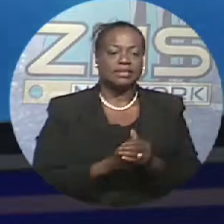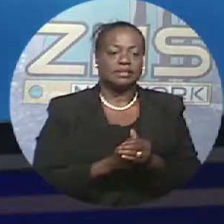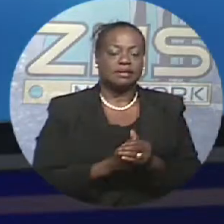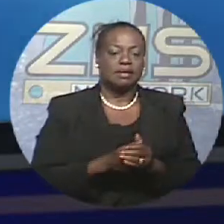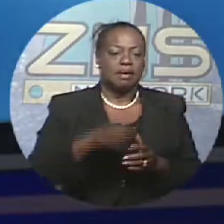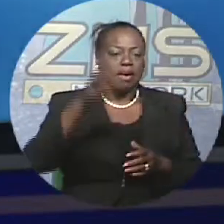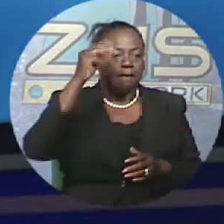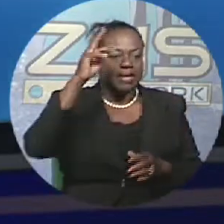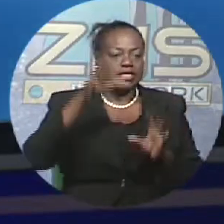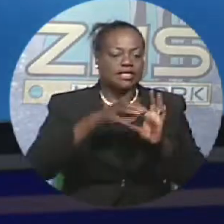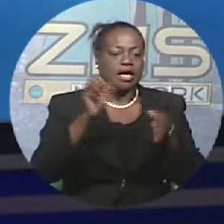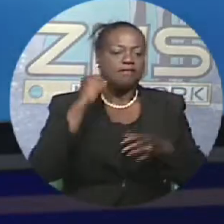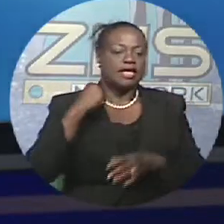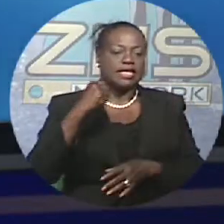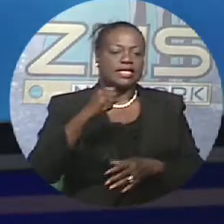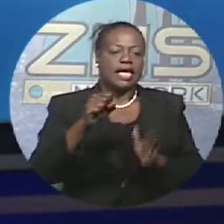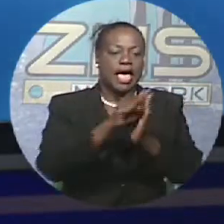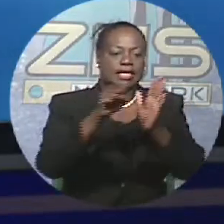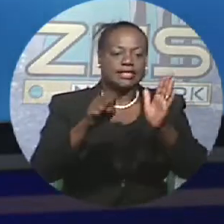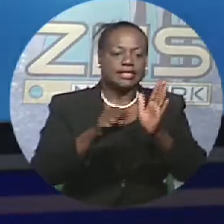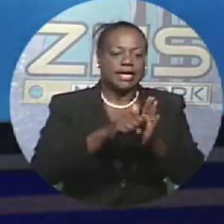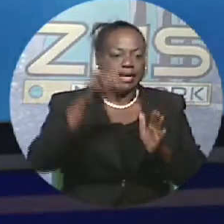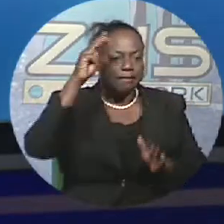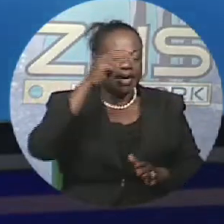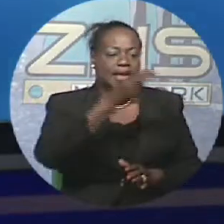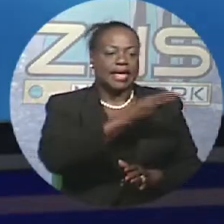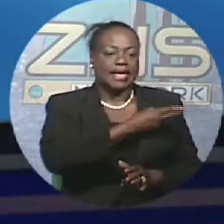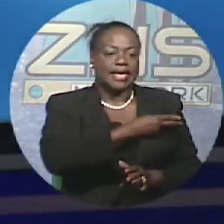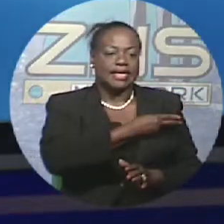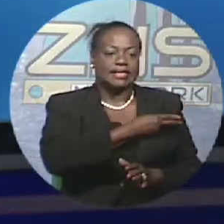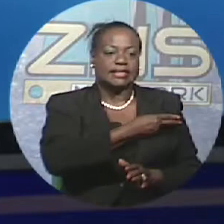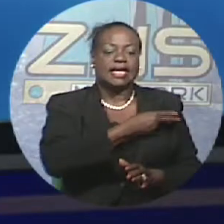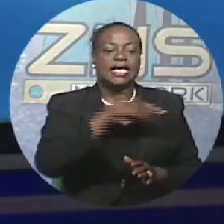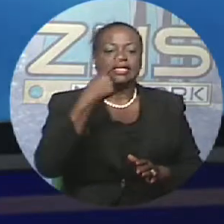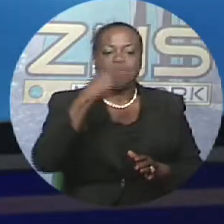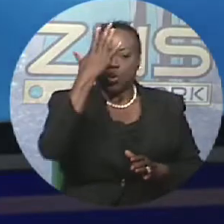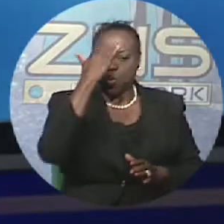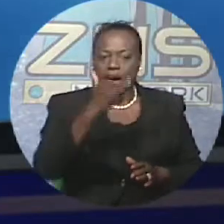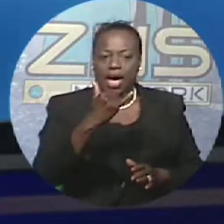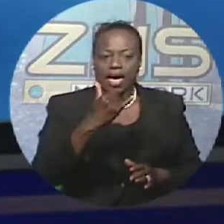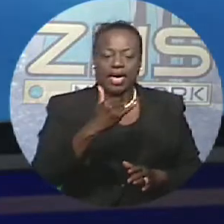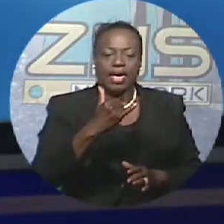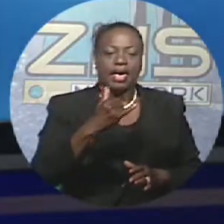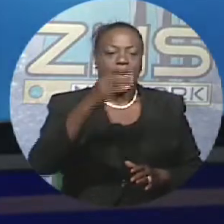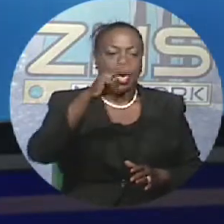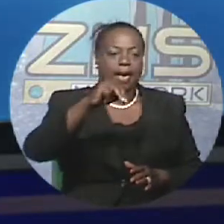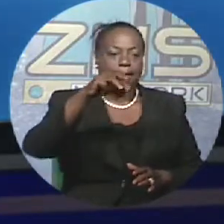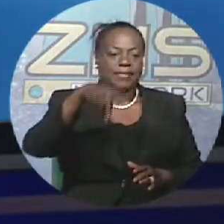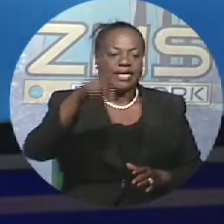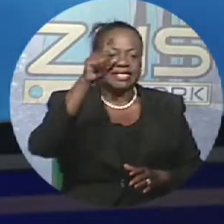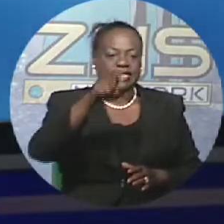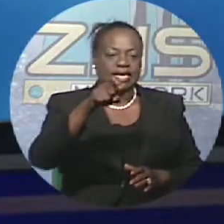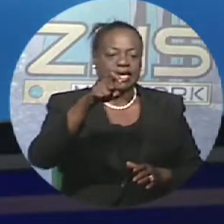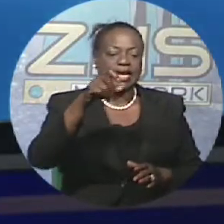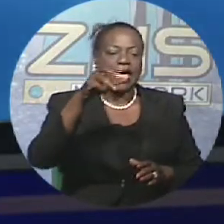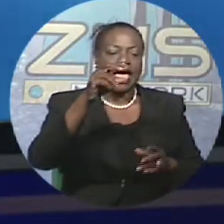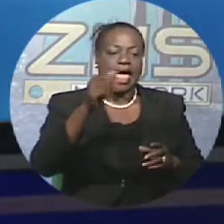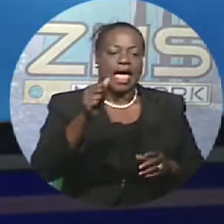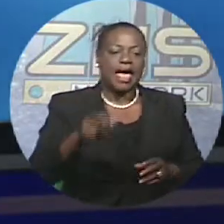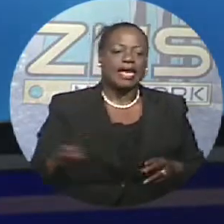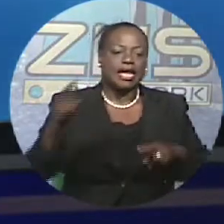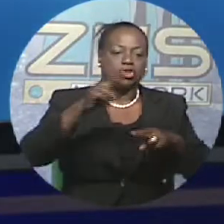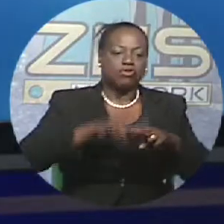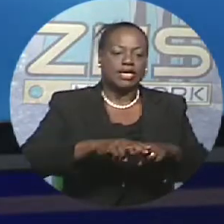Minister of State Michael Halkitis breaking down the reasons why members of Parliament may need a salary increase. Janea Noel Ferguson reports tonight that